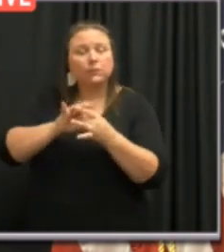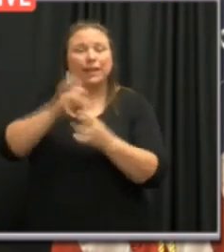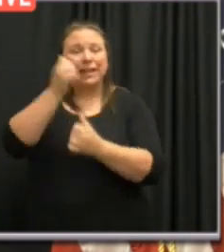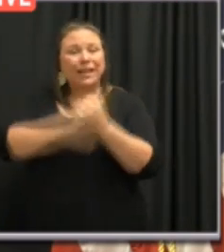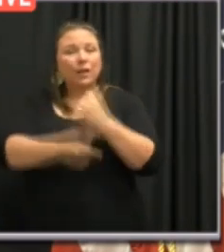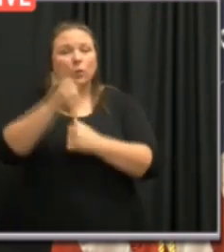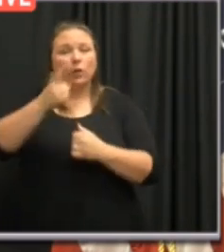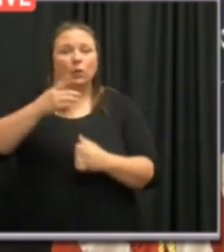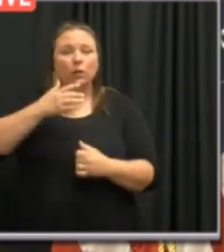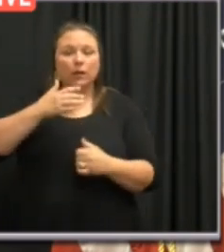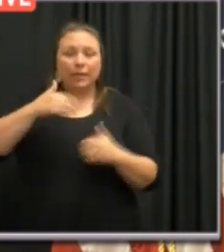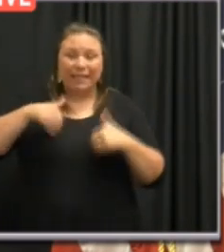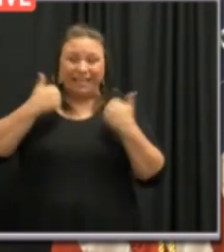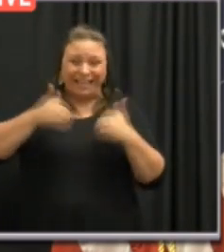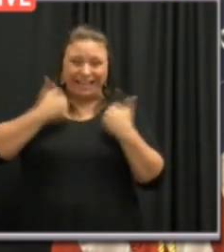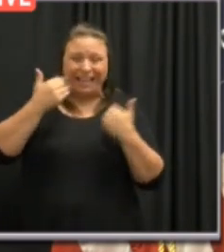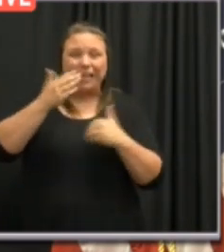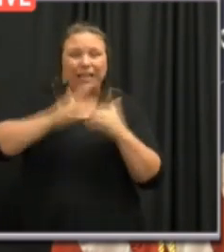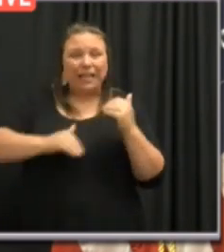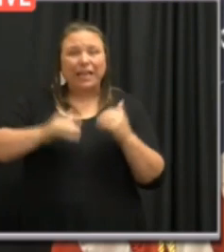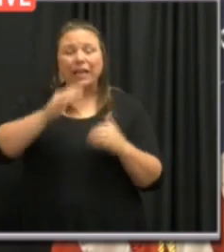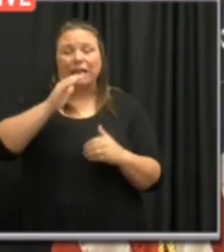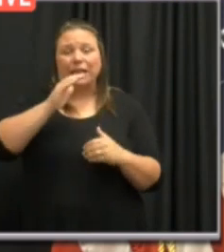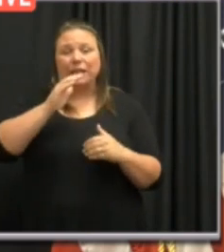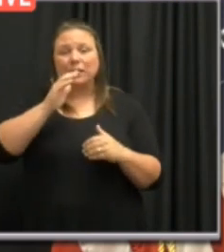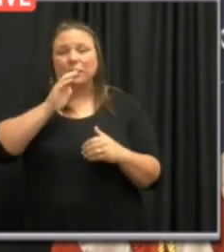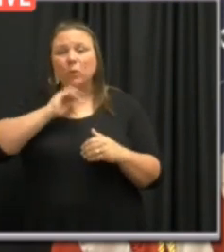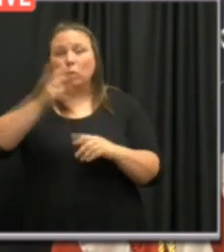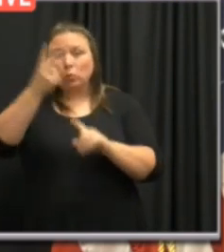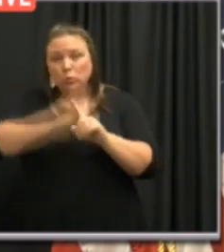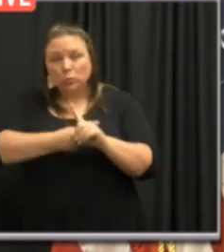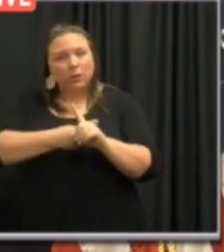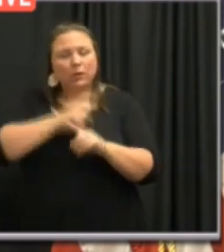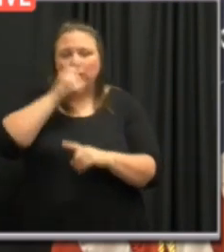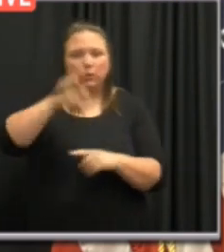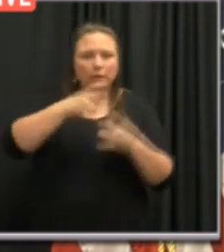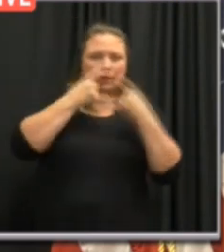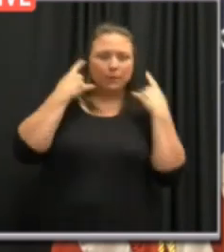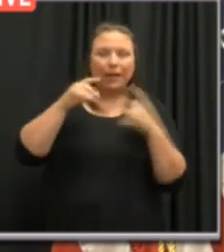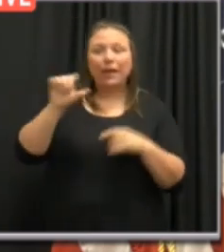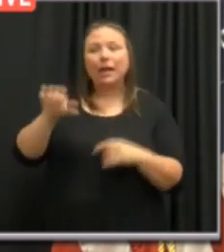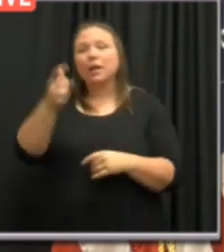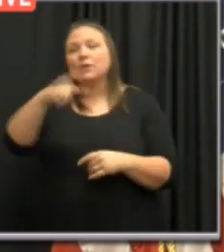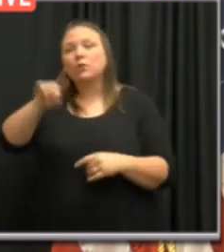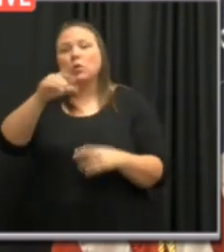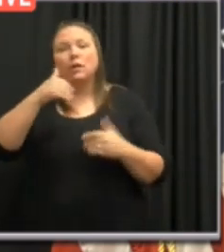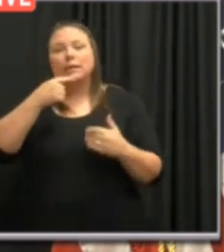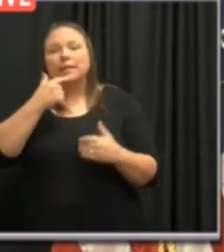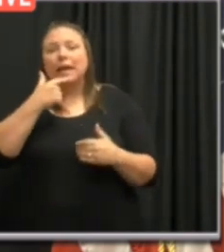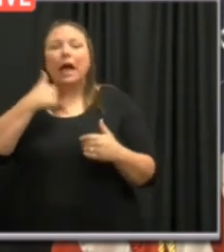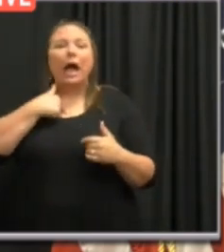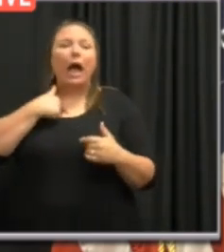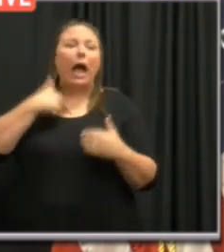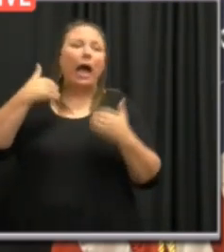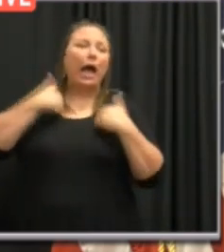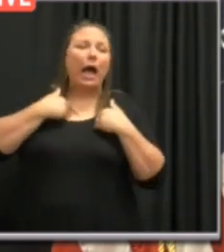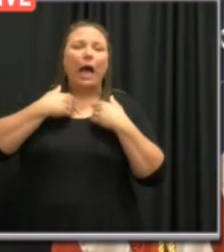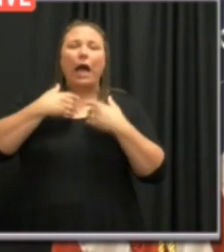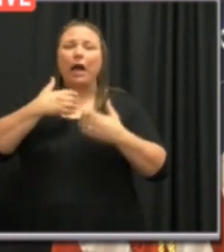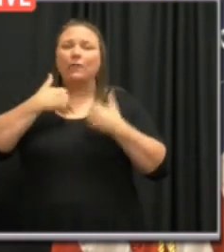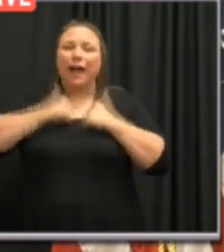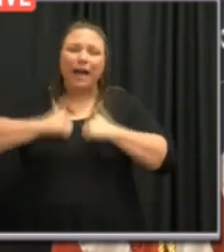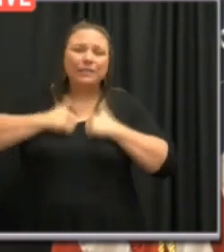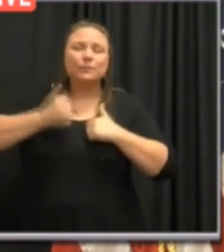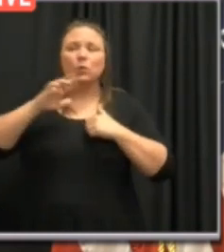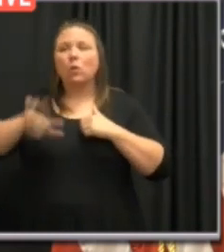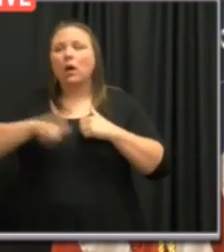age of 2 months should not be wearing a face mask. Anyone who says, I have a medical condition and I cannot wear a face mask,